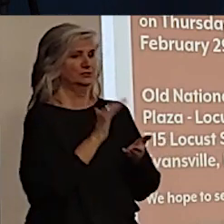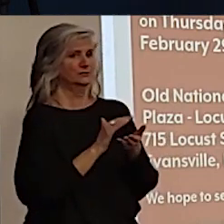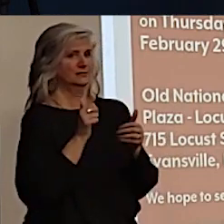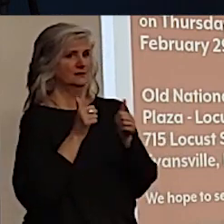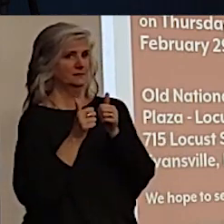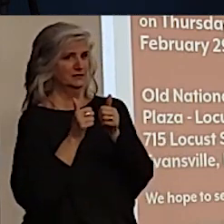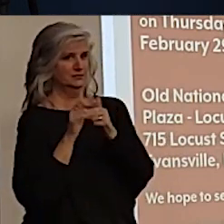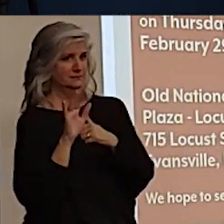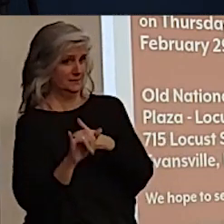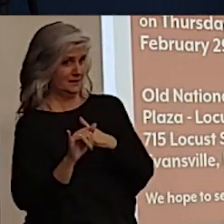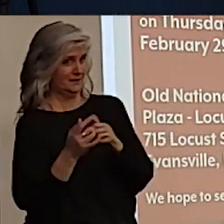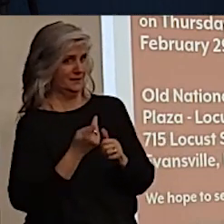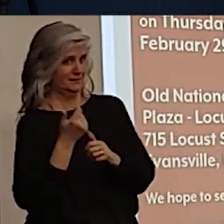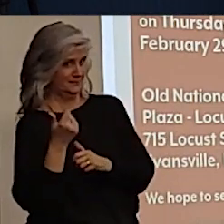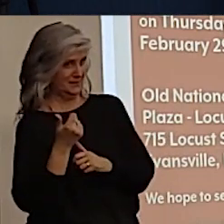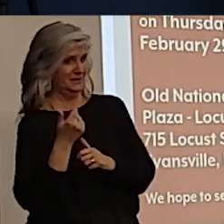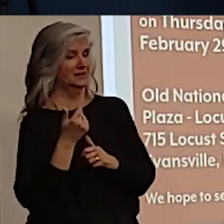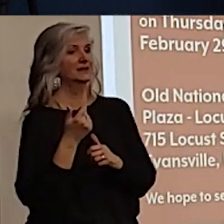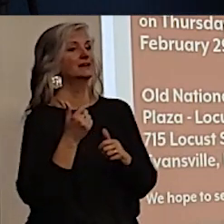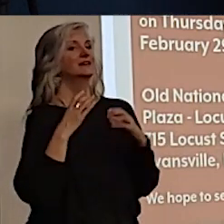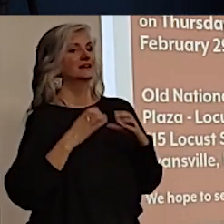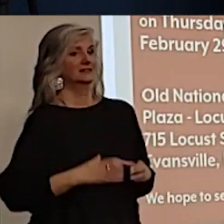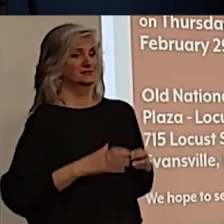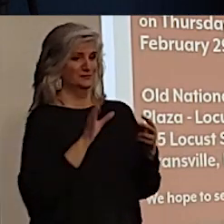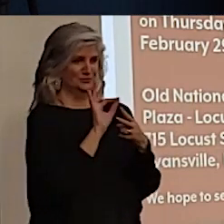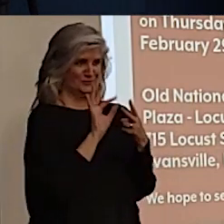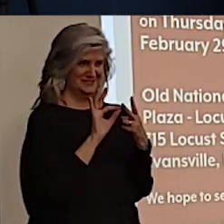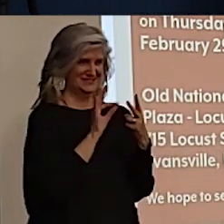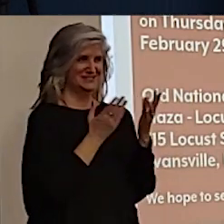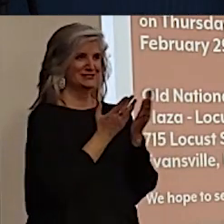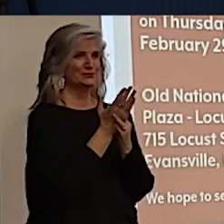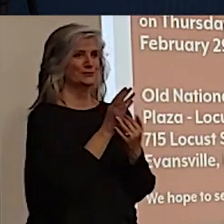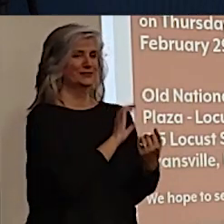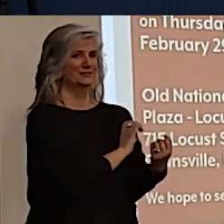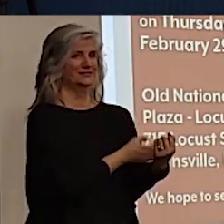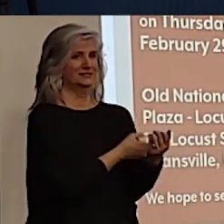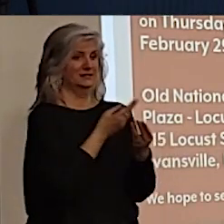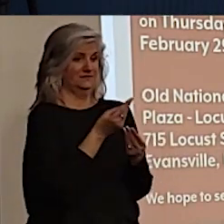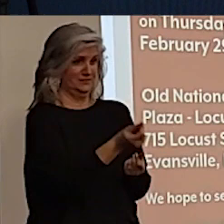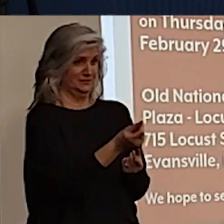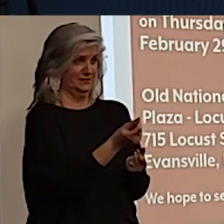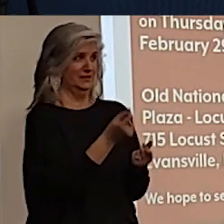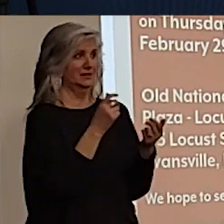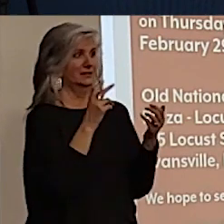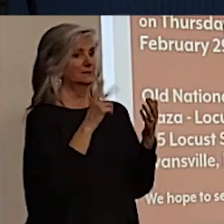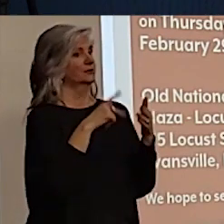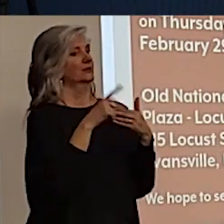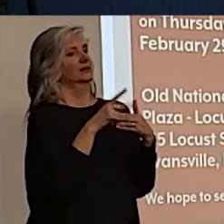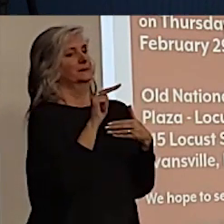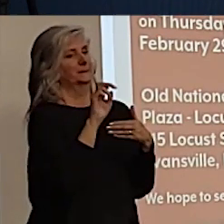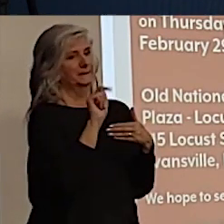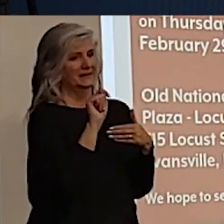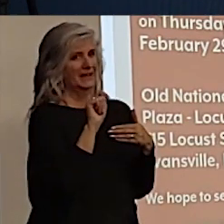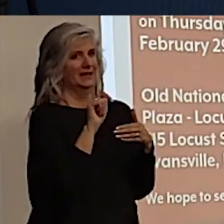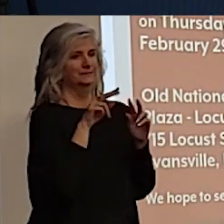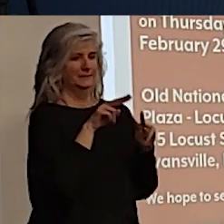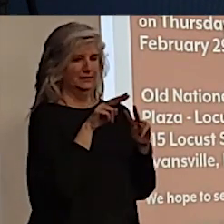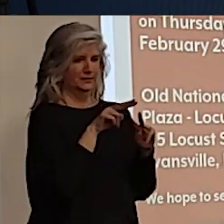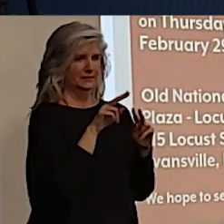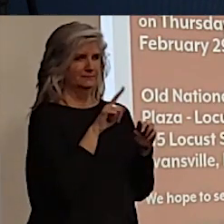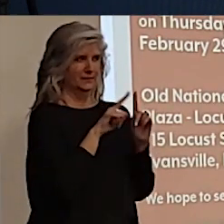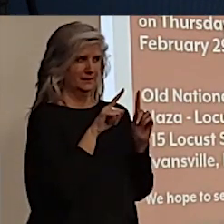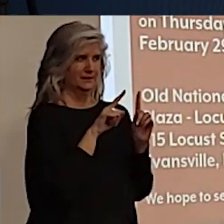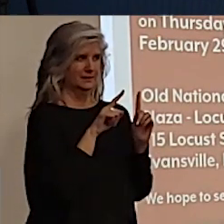by eliminating customer choices through energy efficiency programs, through net metering. But there's other